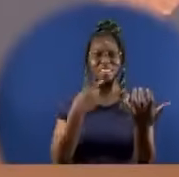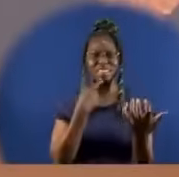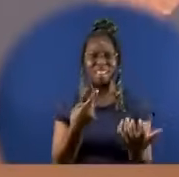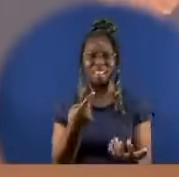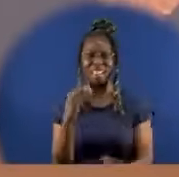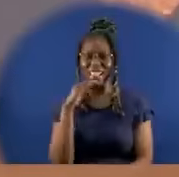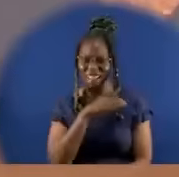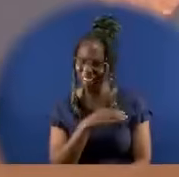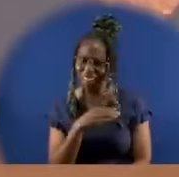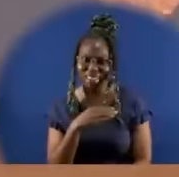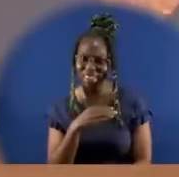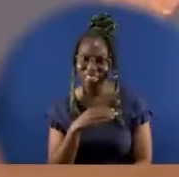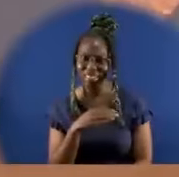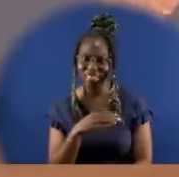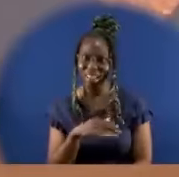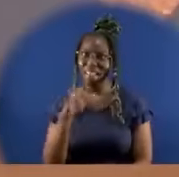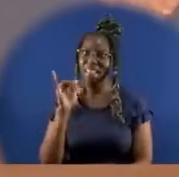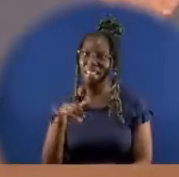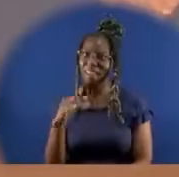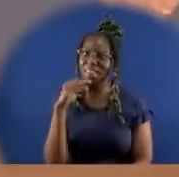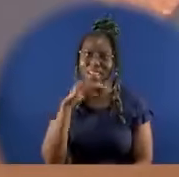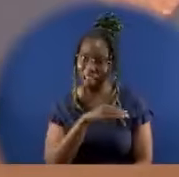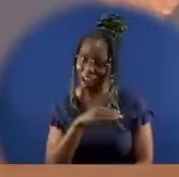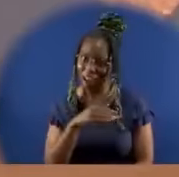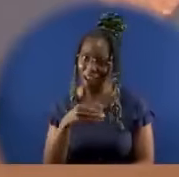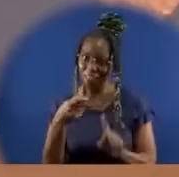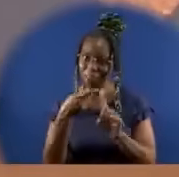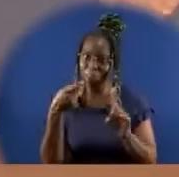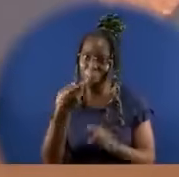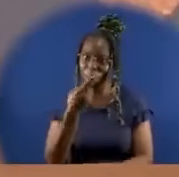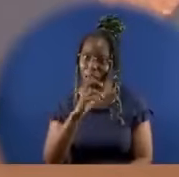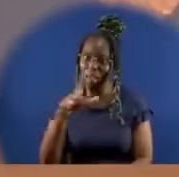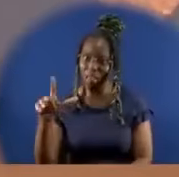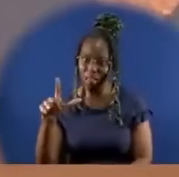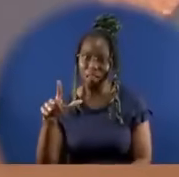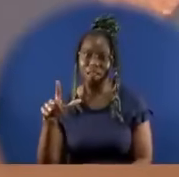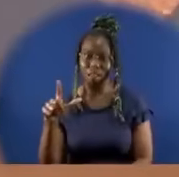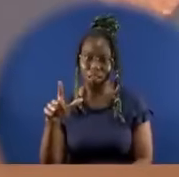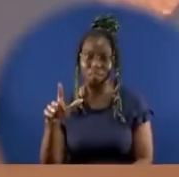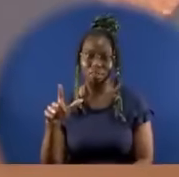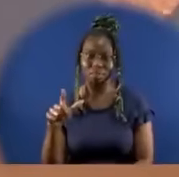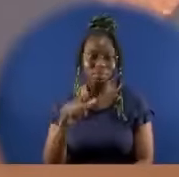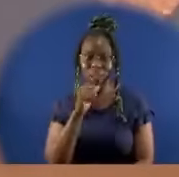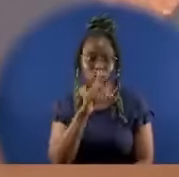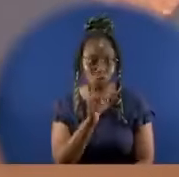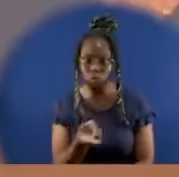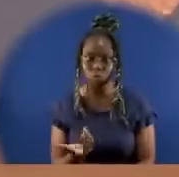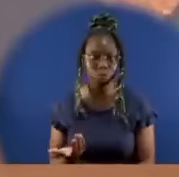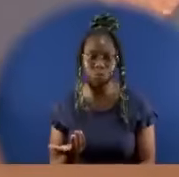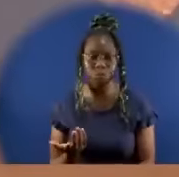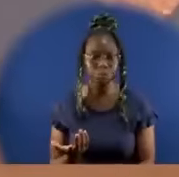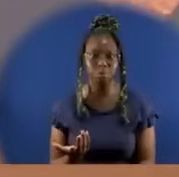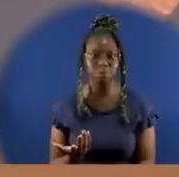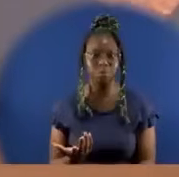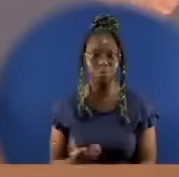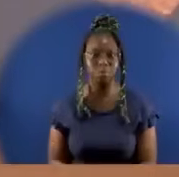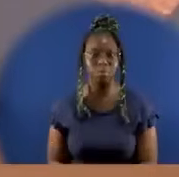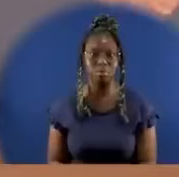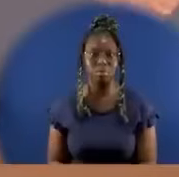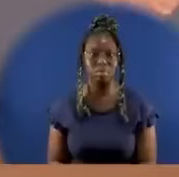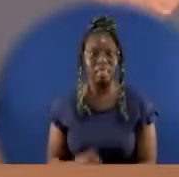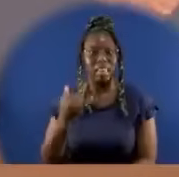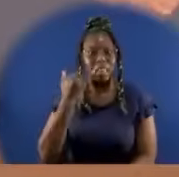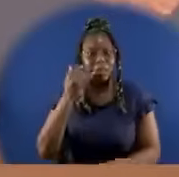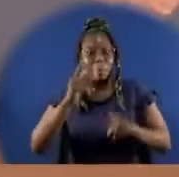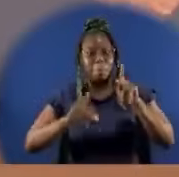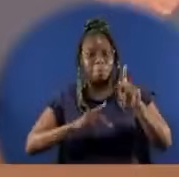The Pentecostals said that's a lie from the pit of hell. That's what they said. It's just not true. It's not true at all,